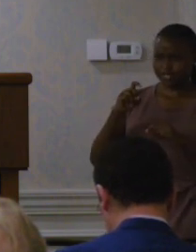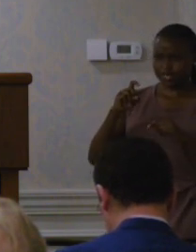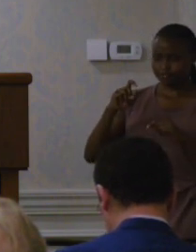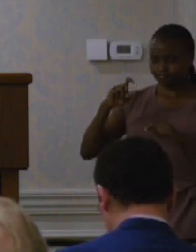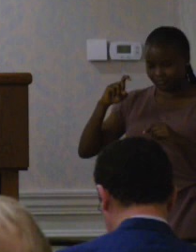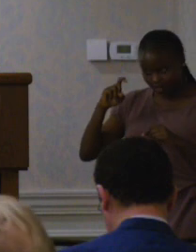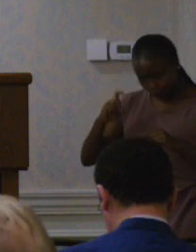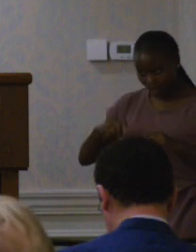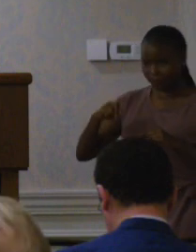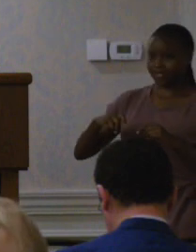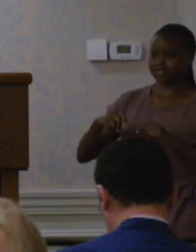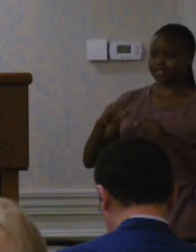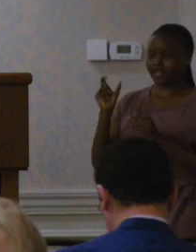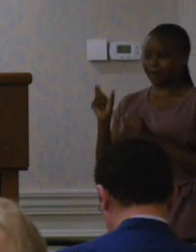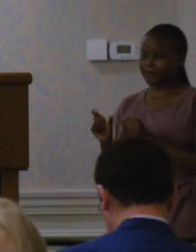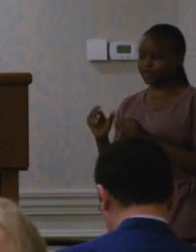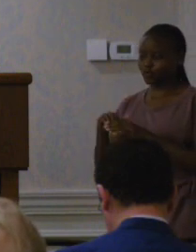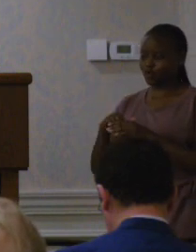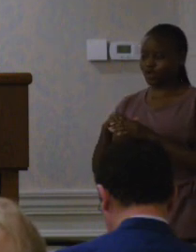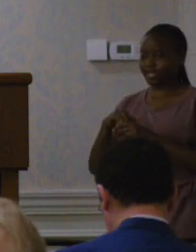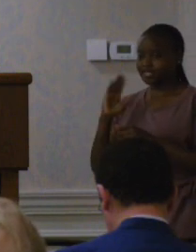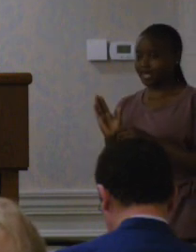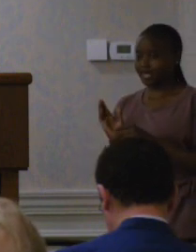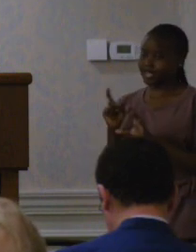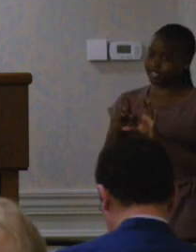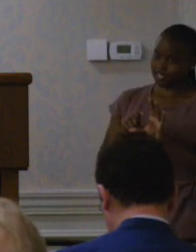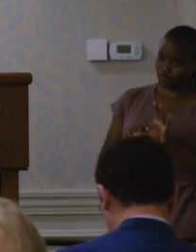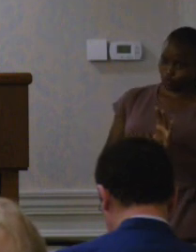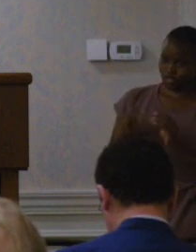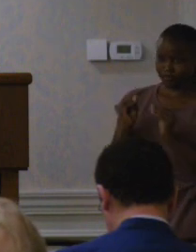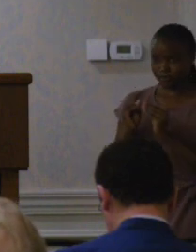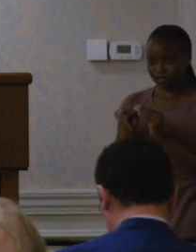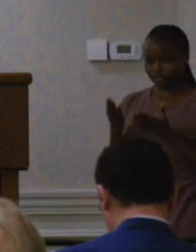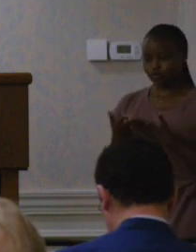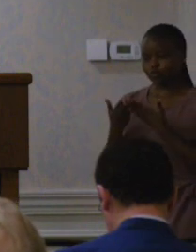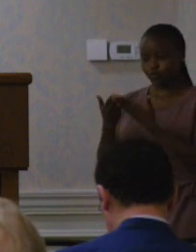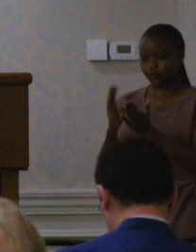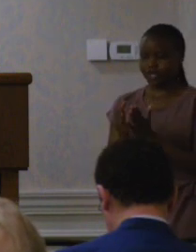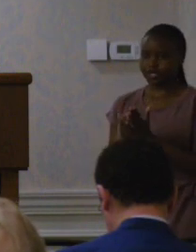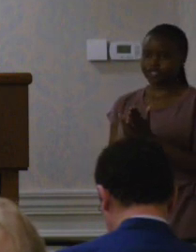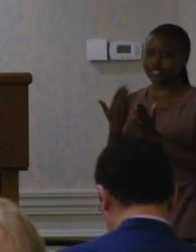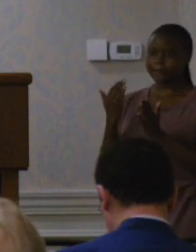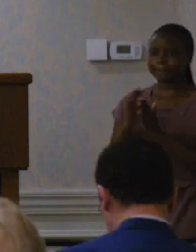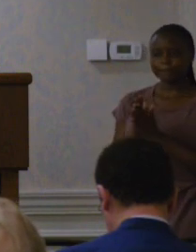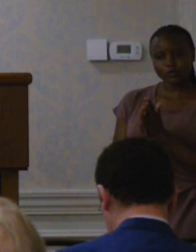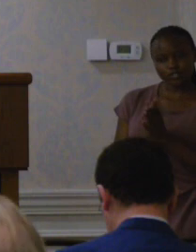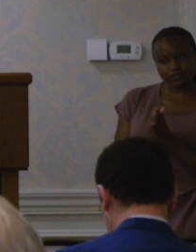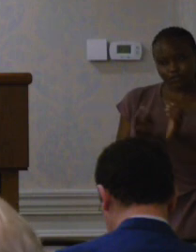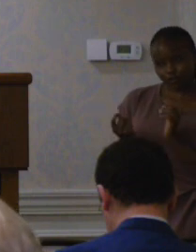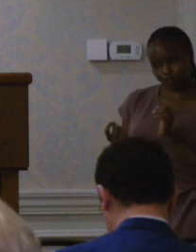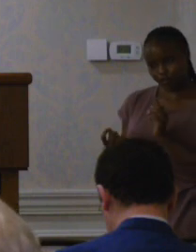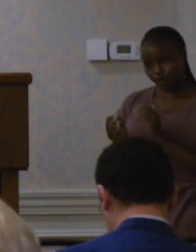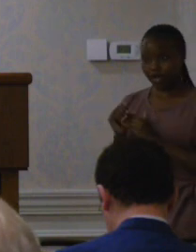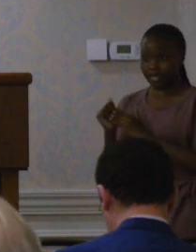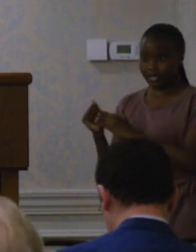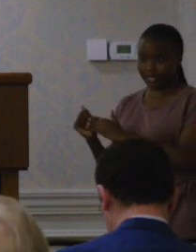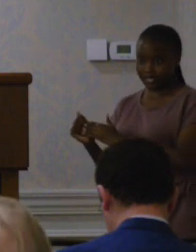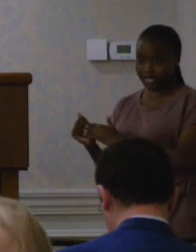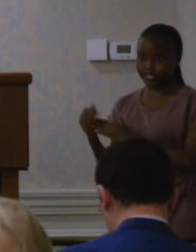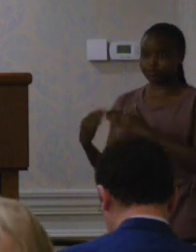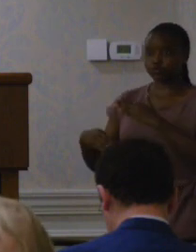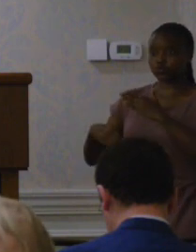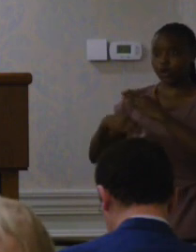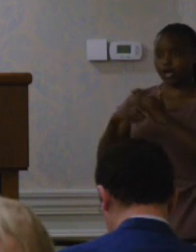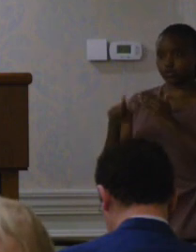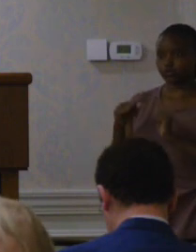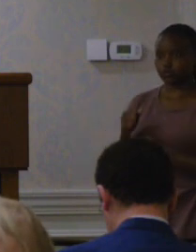having someone externally come and join an occasional meeting to provide some external motivation and leadership to add to